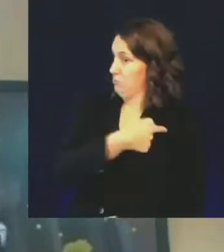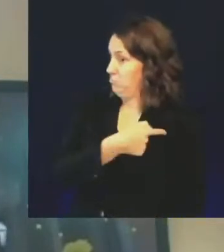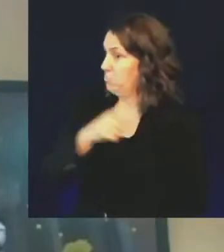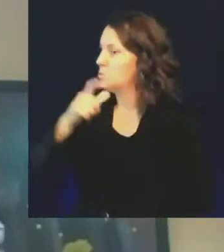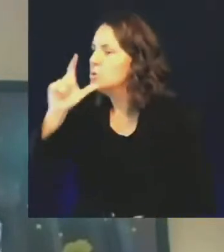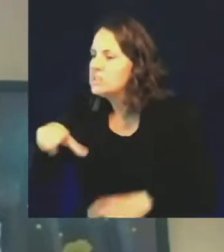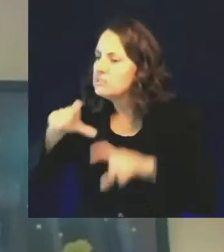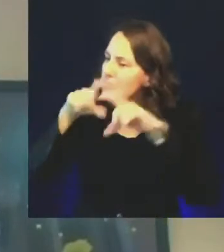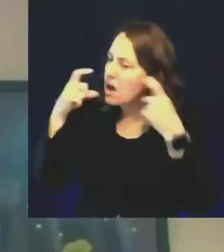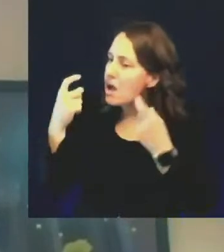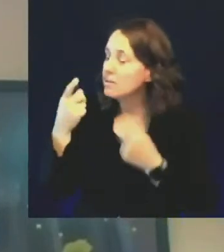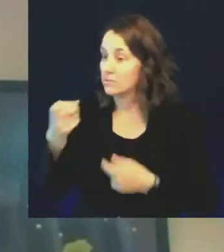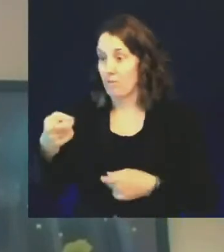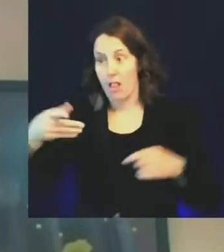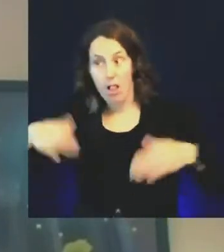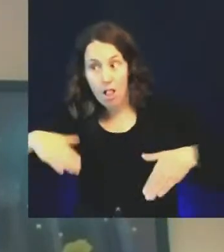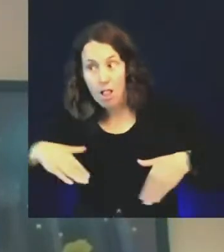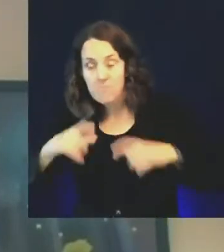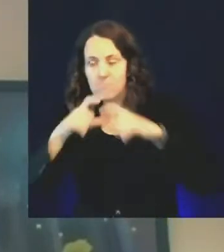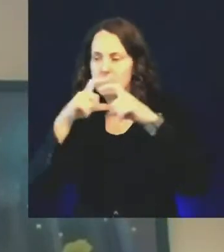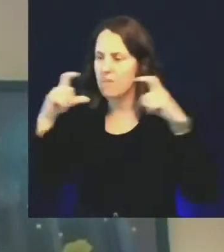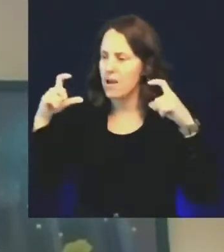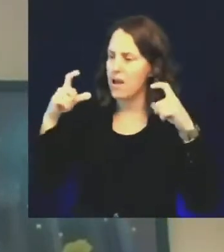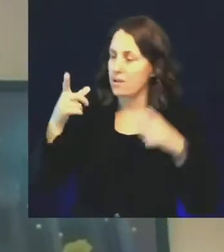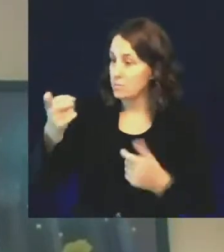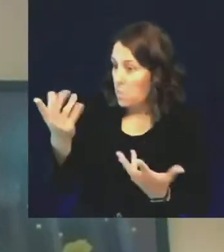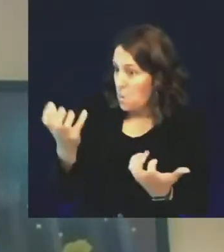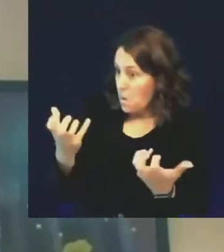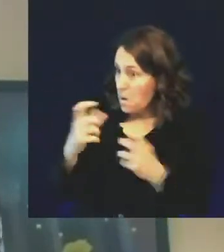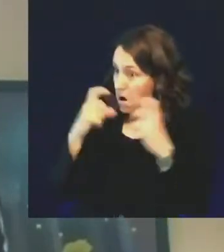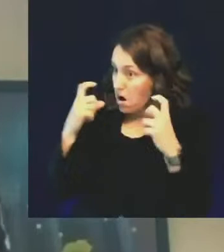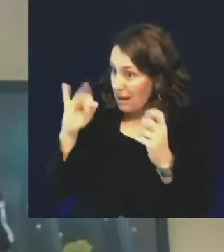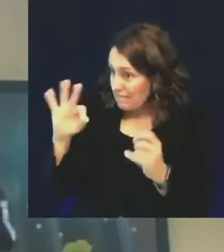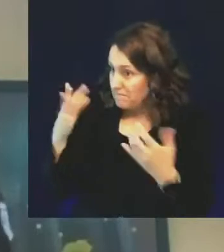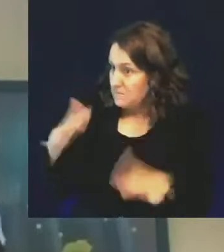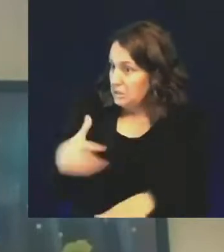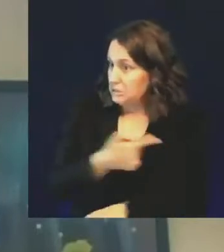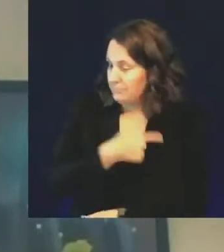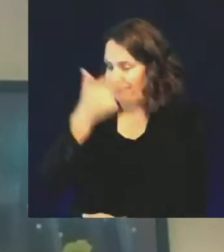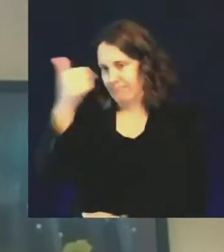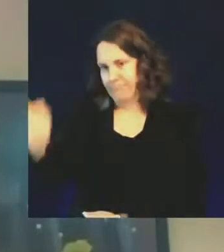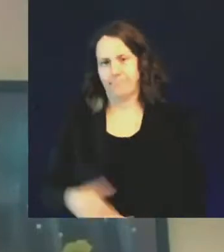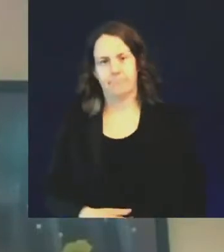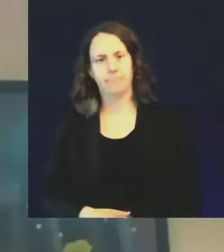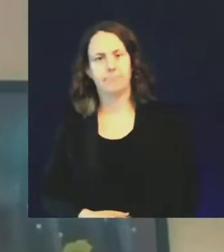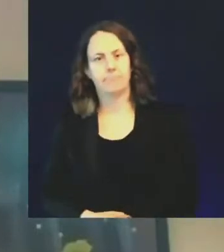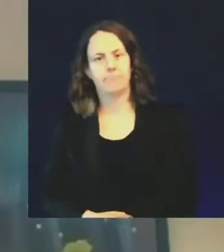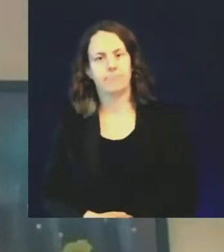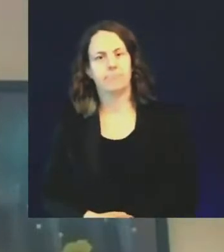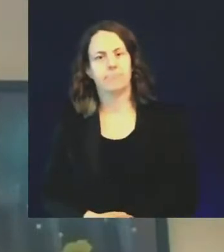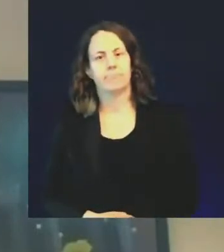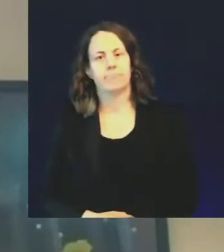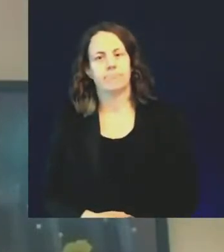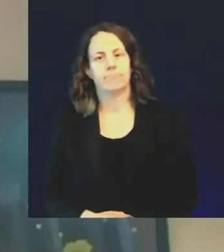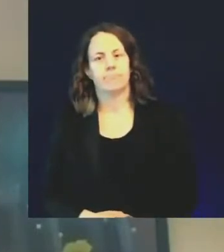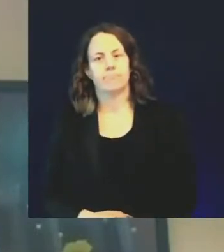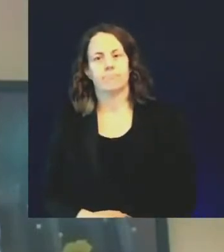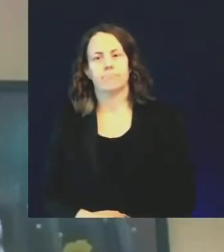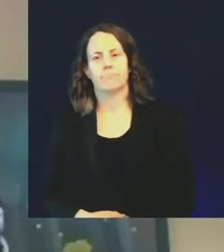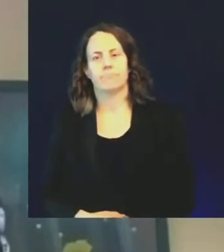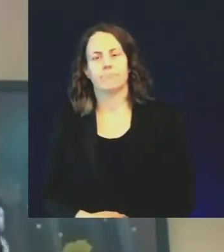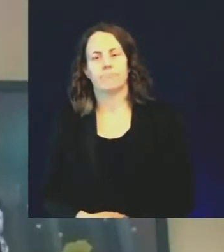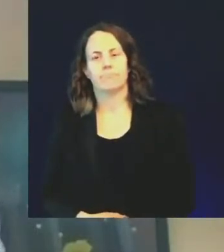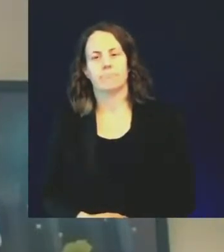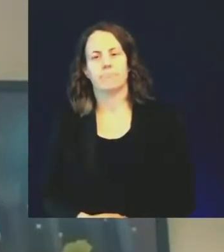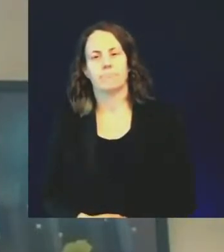and staff who have been vaccinated and are not wearing masks, if someone who is unvaccinated decides not to